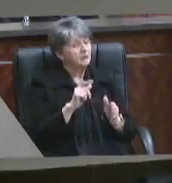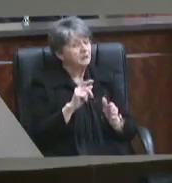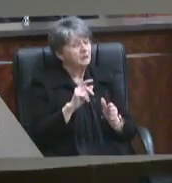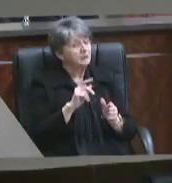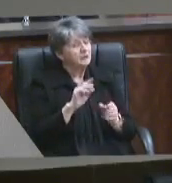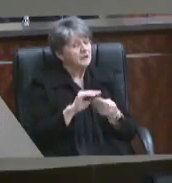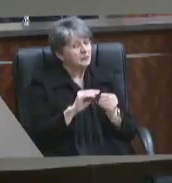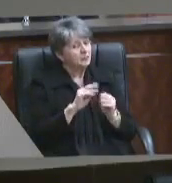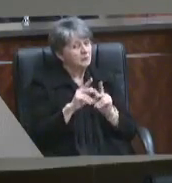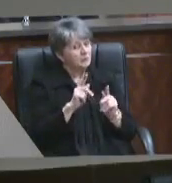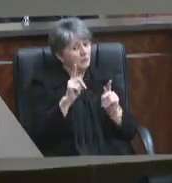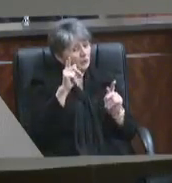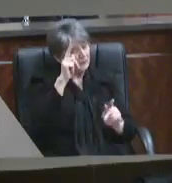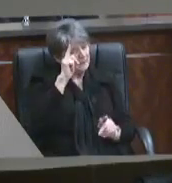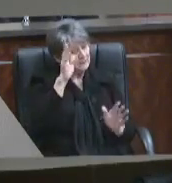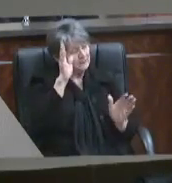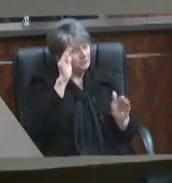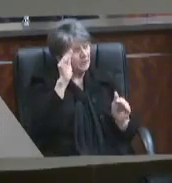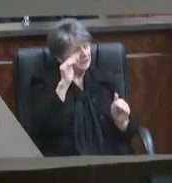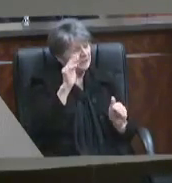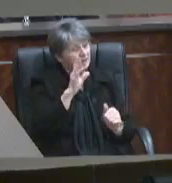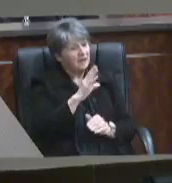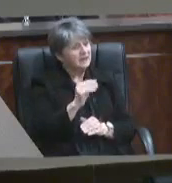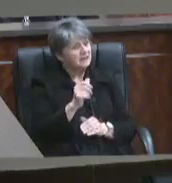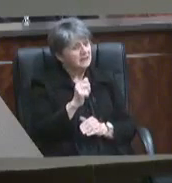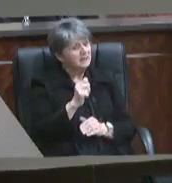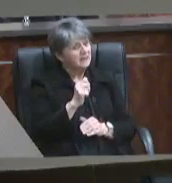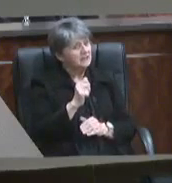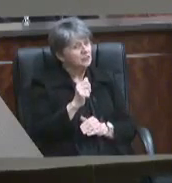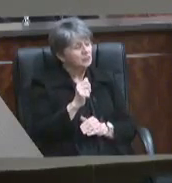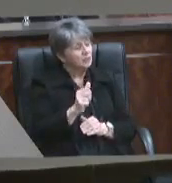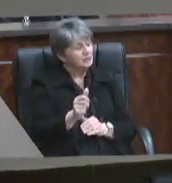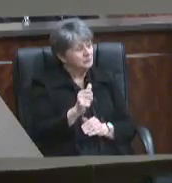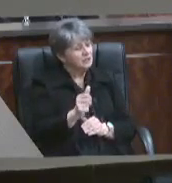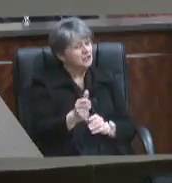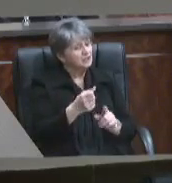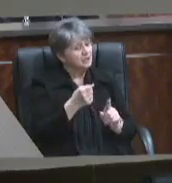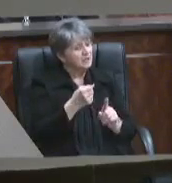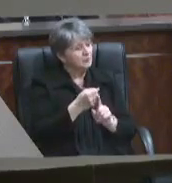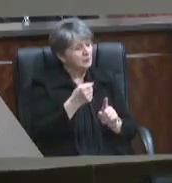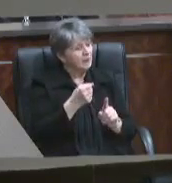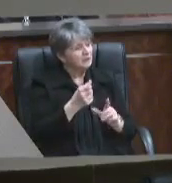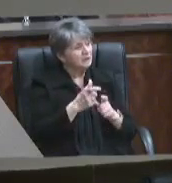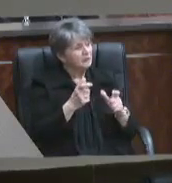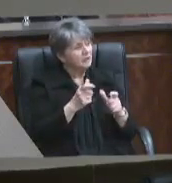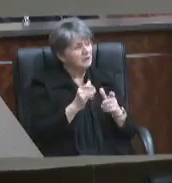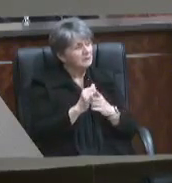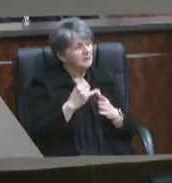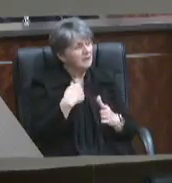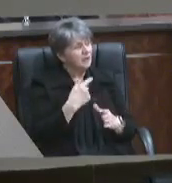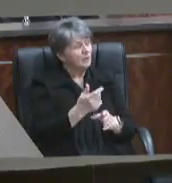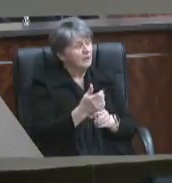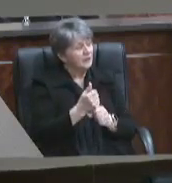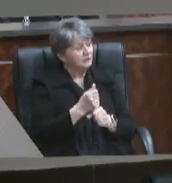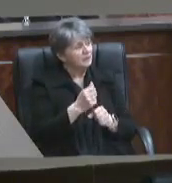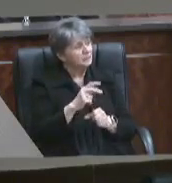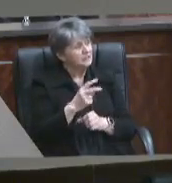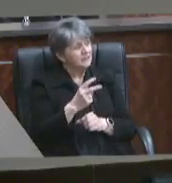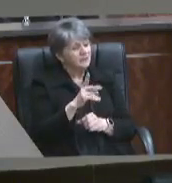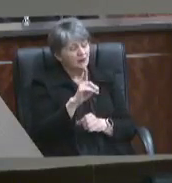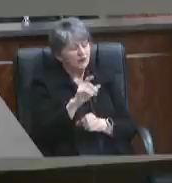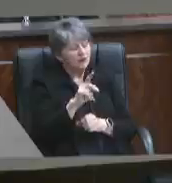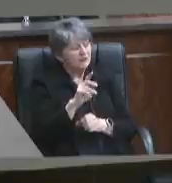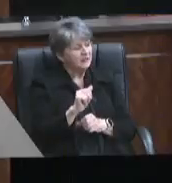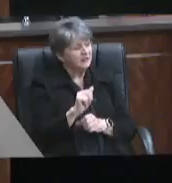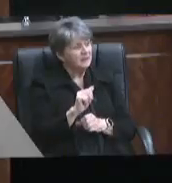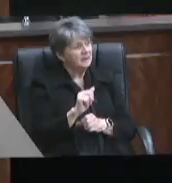2030, 2035, and what are the transportation impacts. A lot of that we get from secondary data that